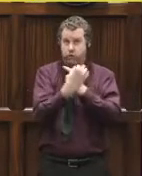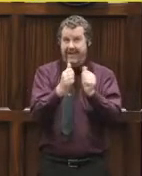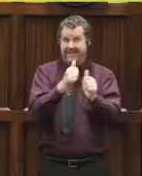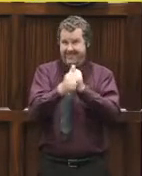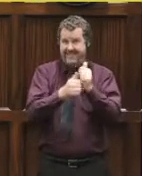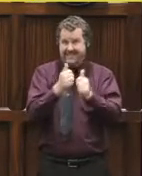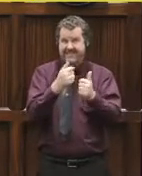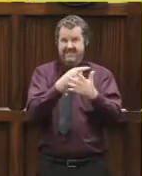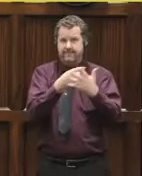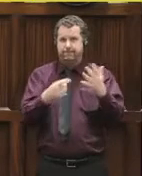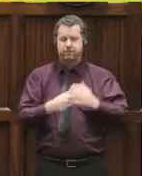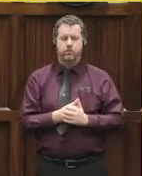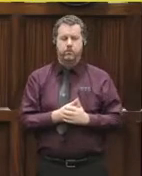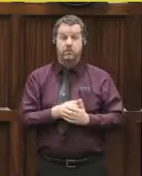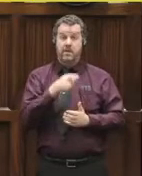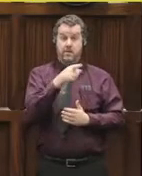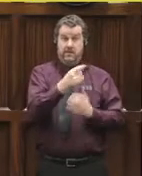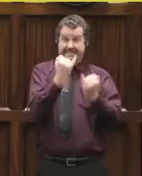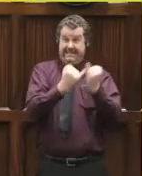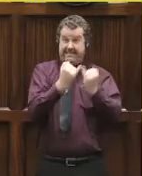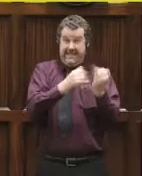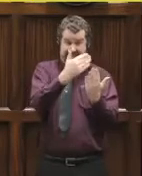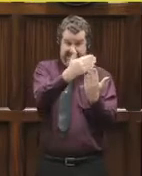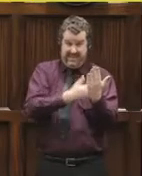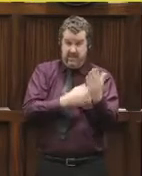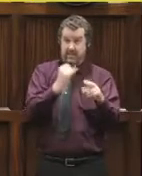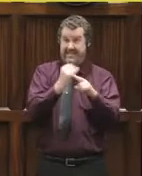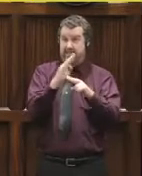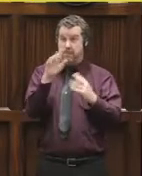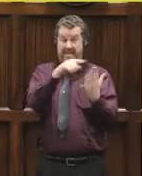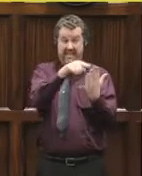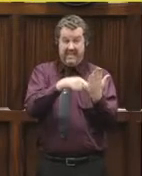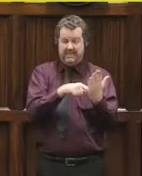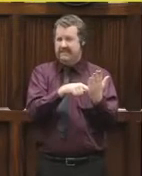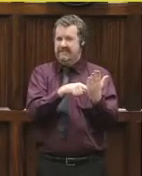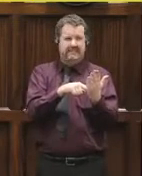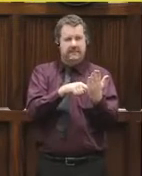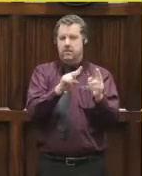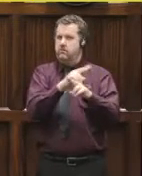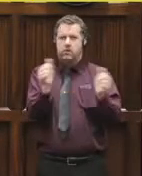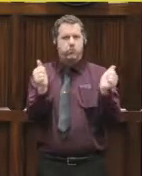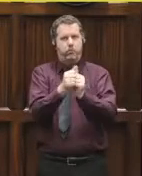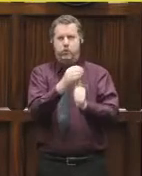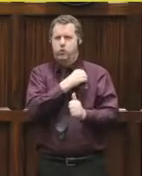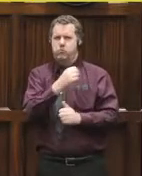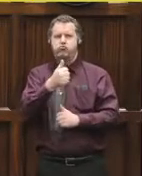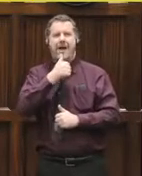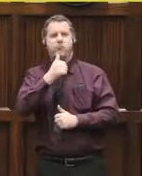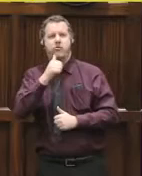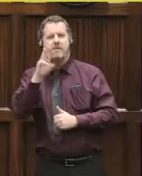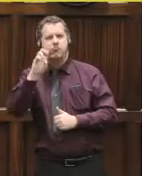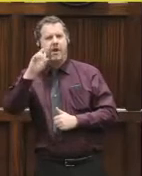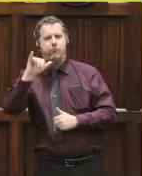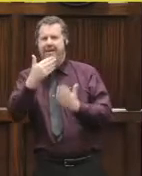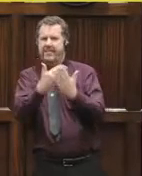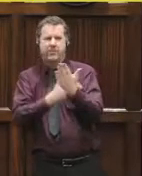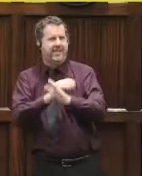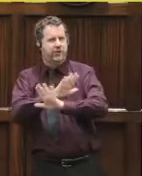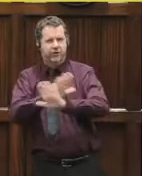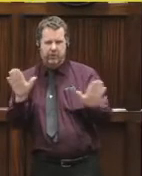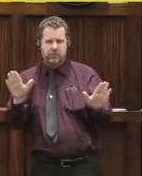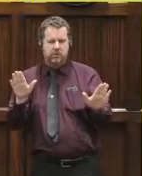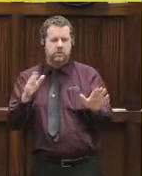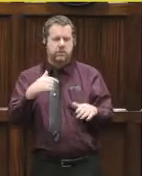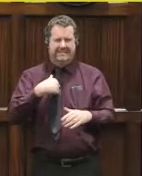activities. This level of detail and prescription is not appropriate to primary legislation, and this point was